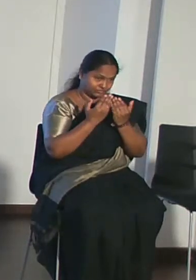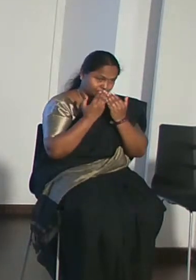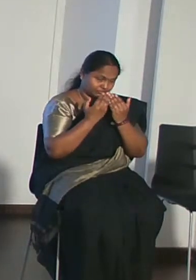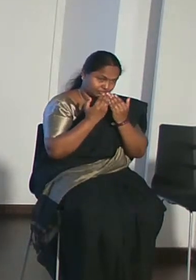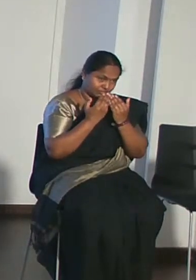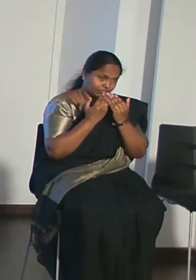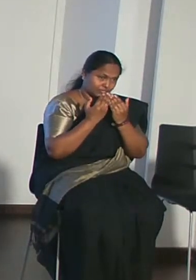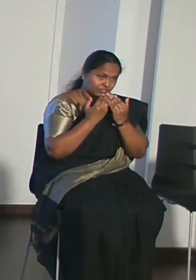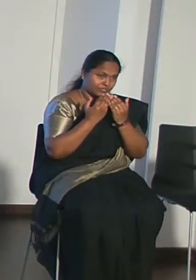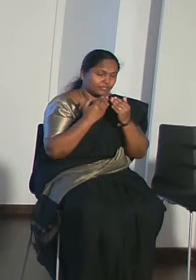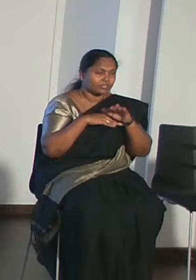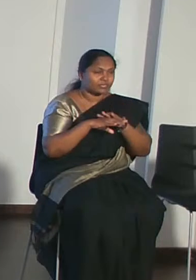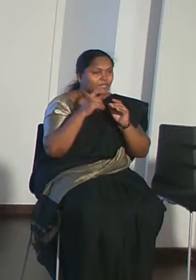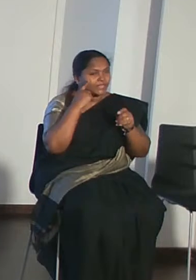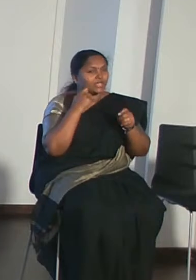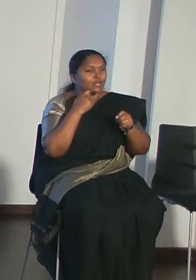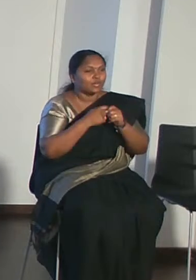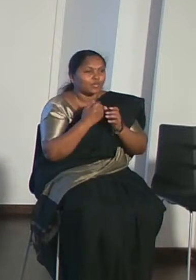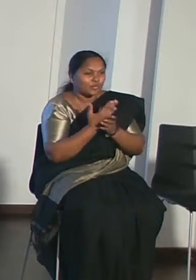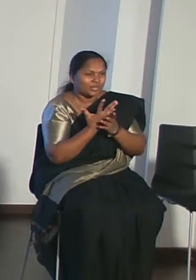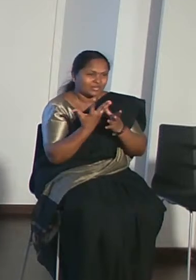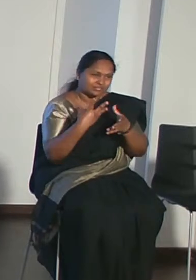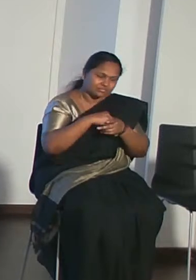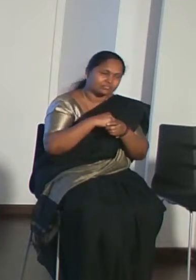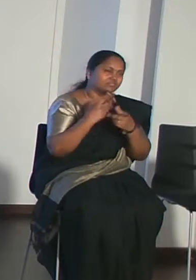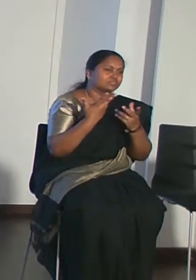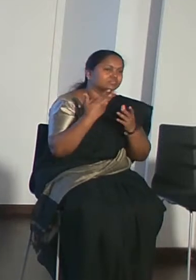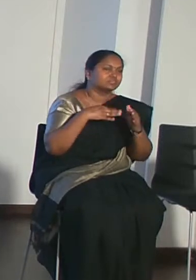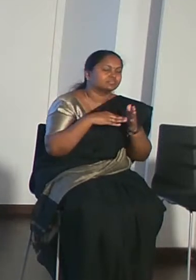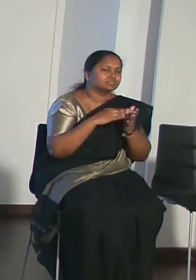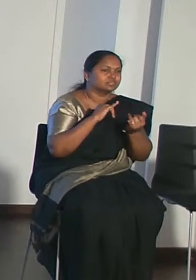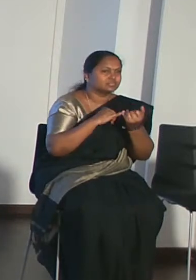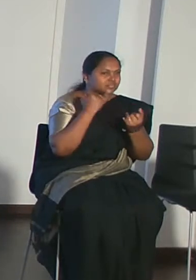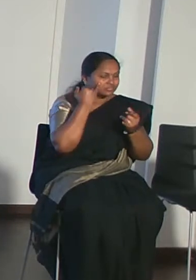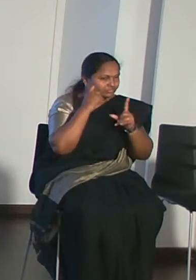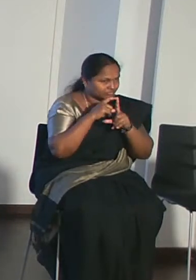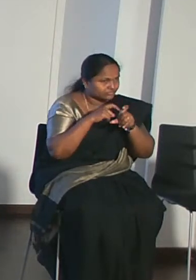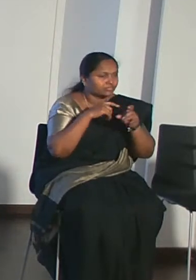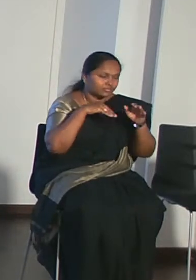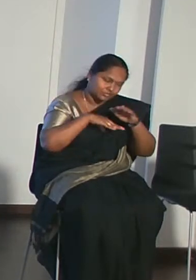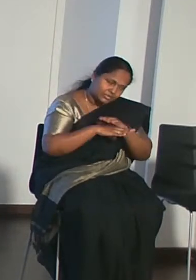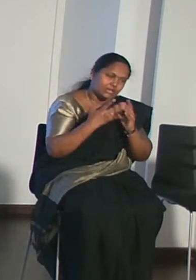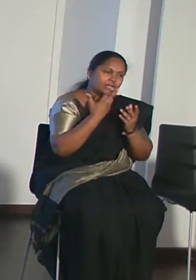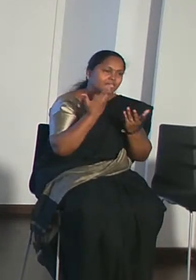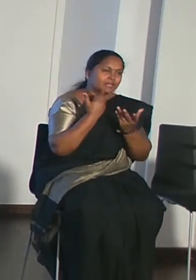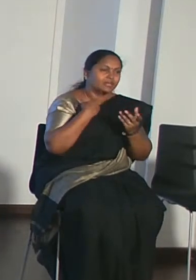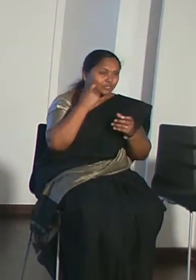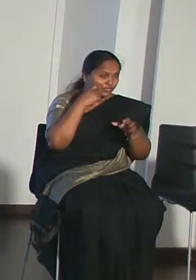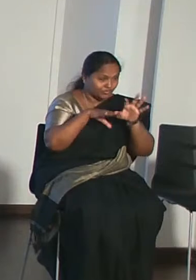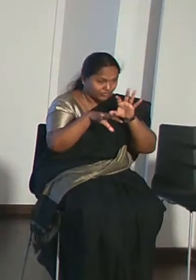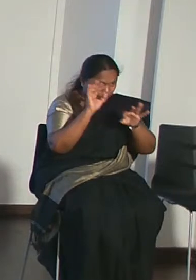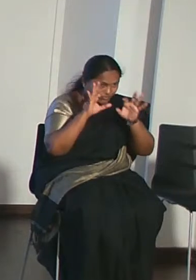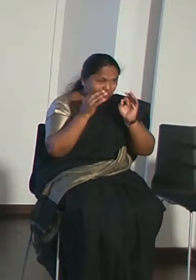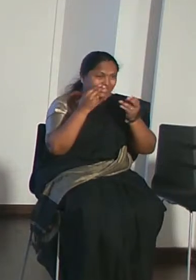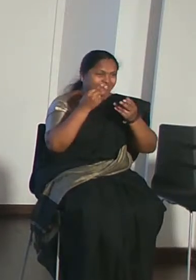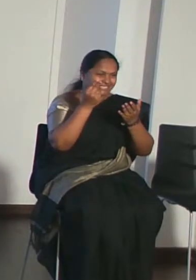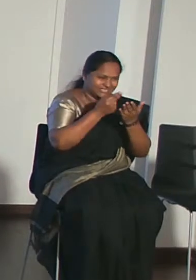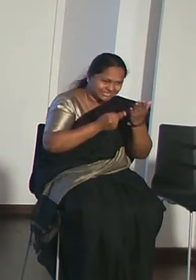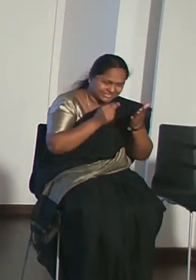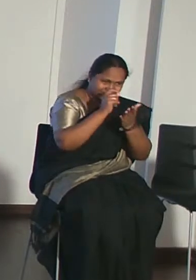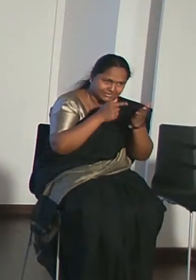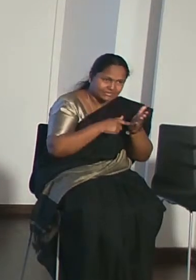education is works alongside exhibitions, and that's why I'm a curator. And